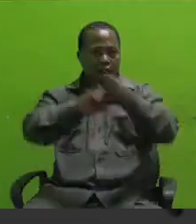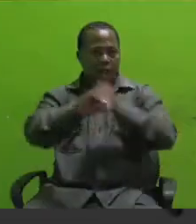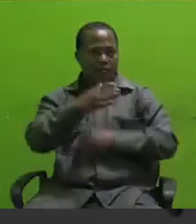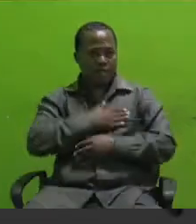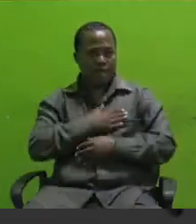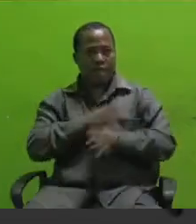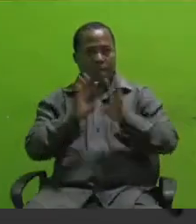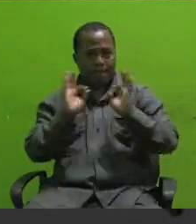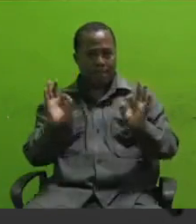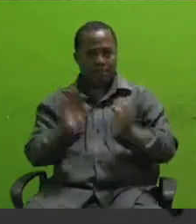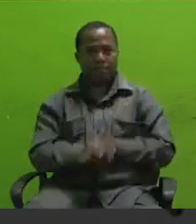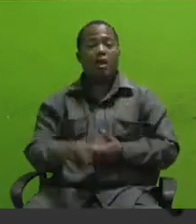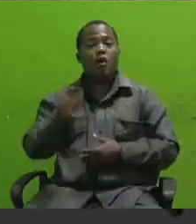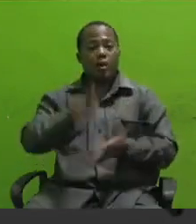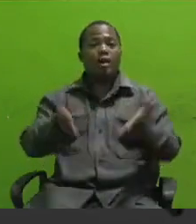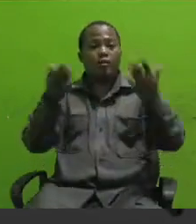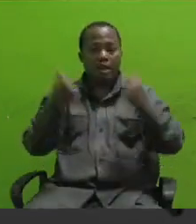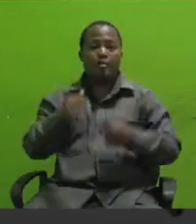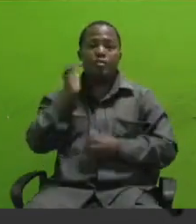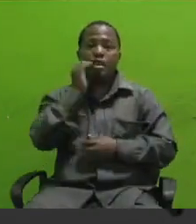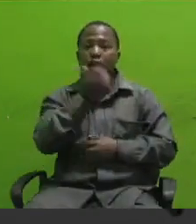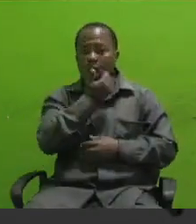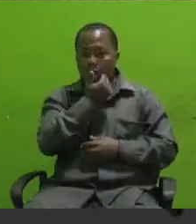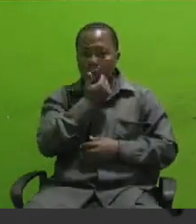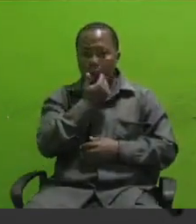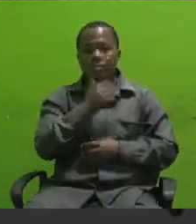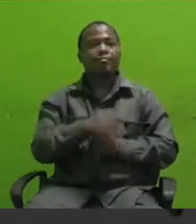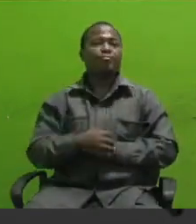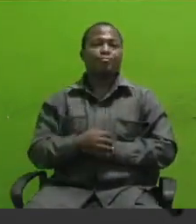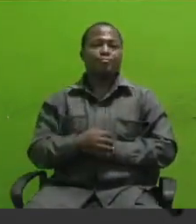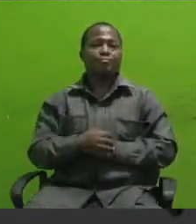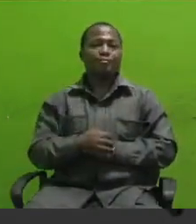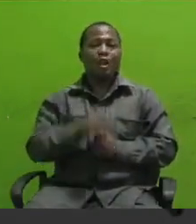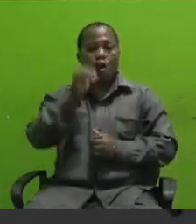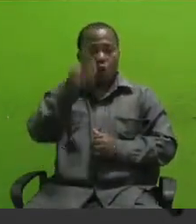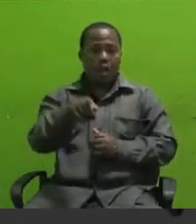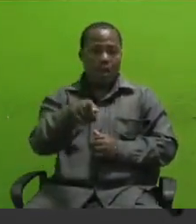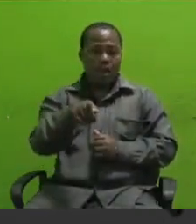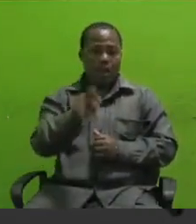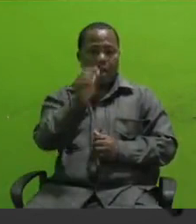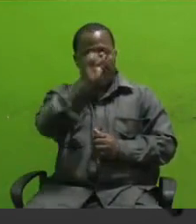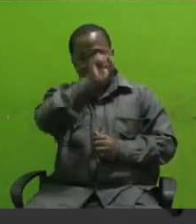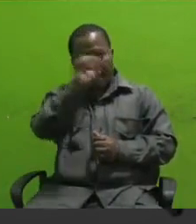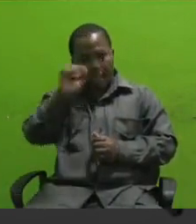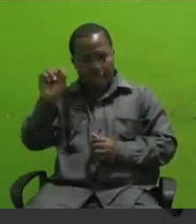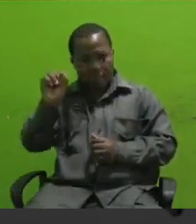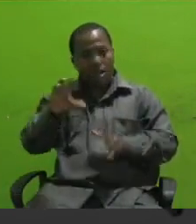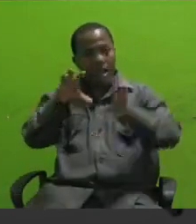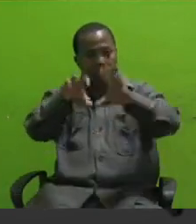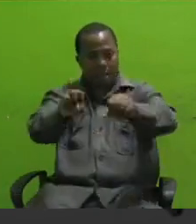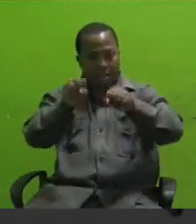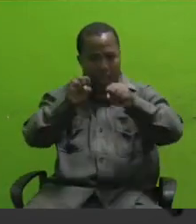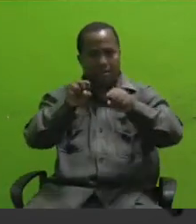My dear friends, we need to be careful when we store, label, and